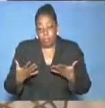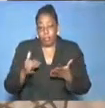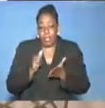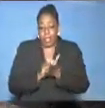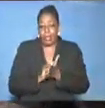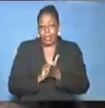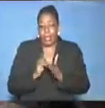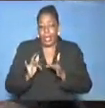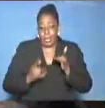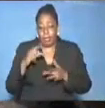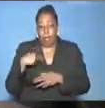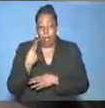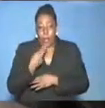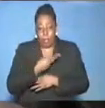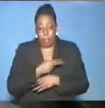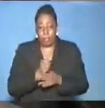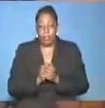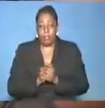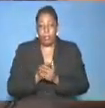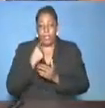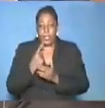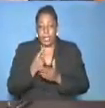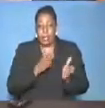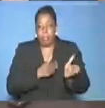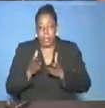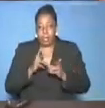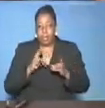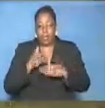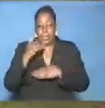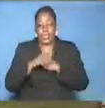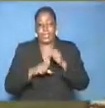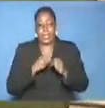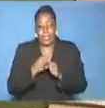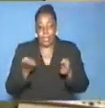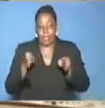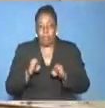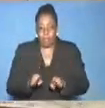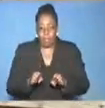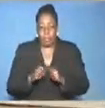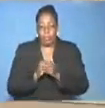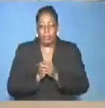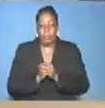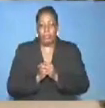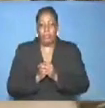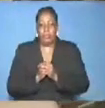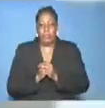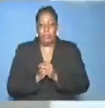exciting for us. Business Forum organizers say plans are already underway for next year's event. For the Bahamas Tonight, I'm Fern Carey.